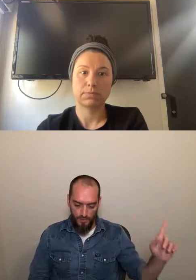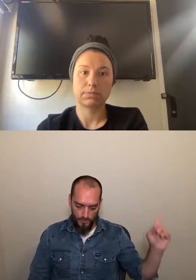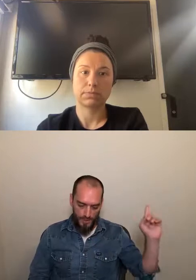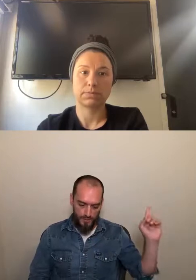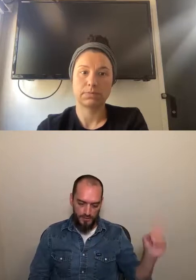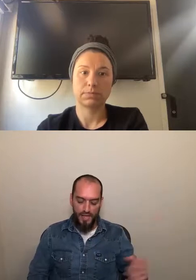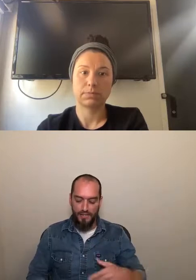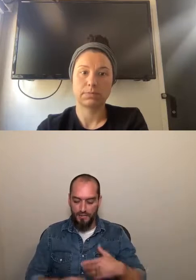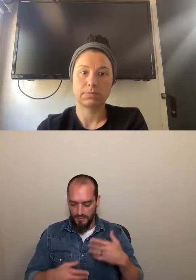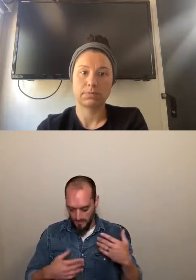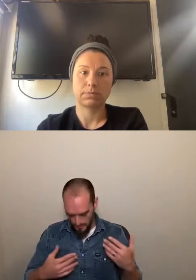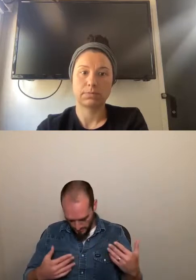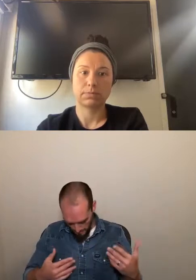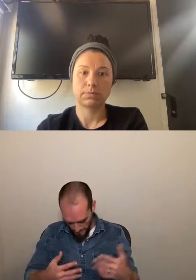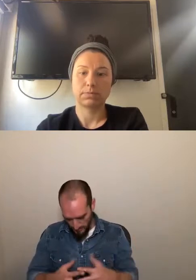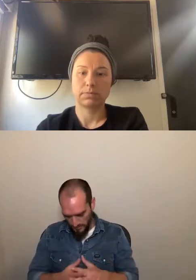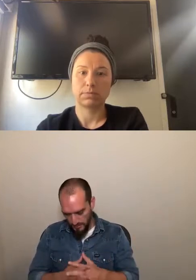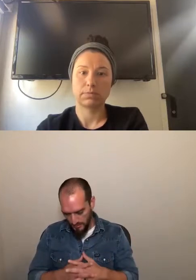But going back to the 80s,